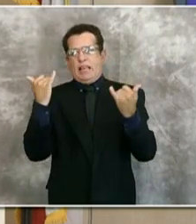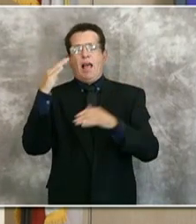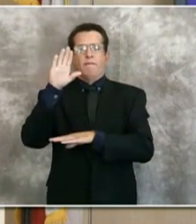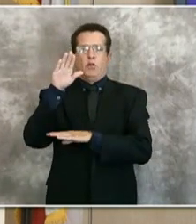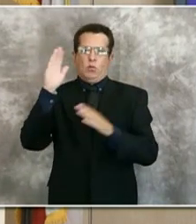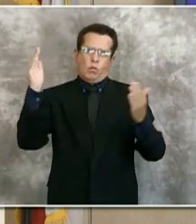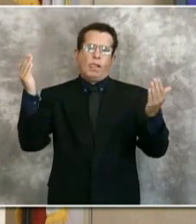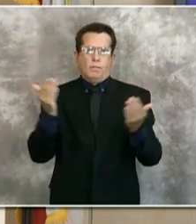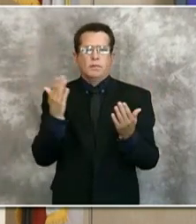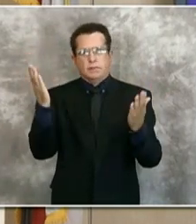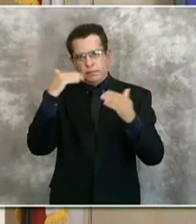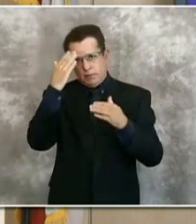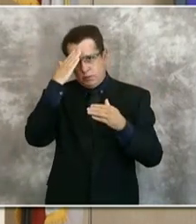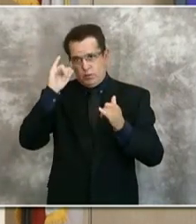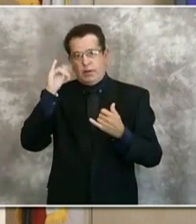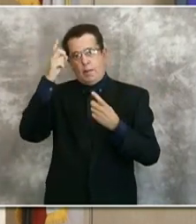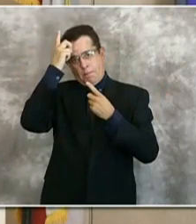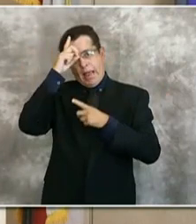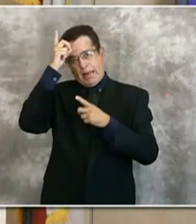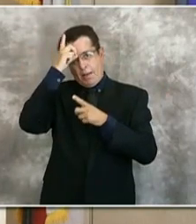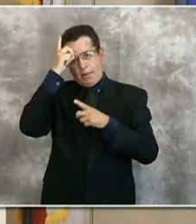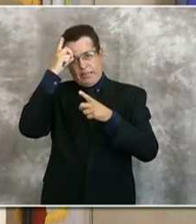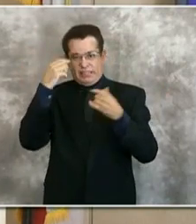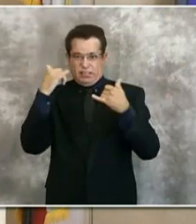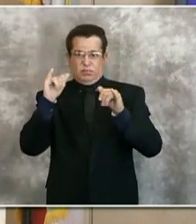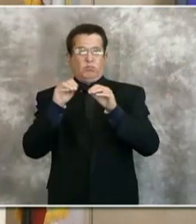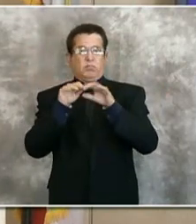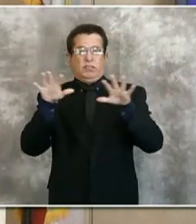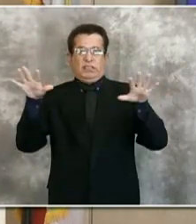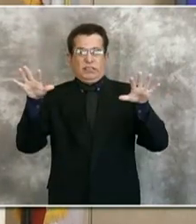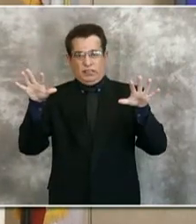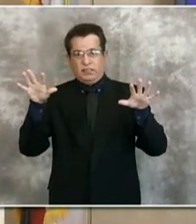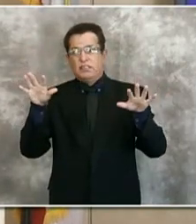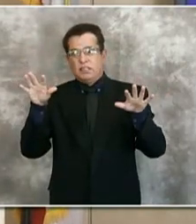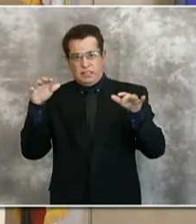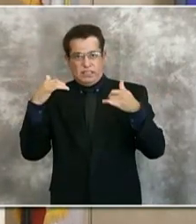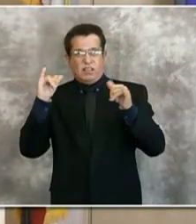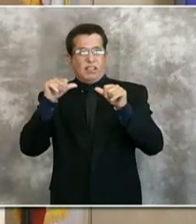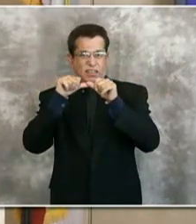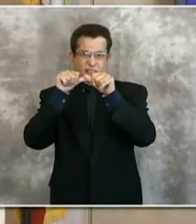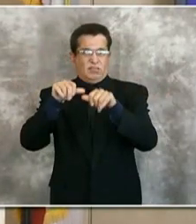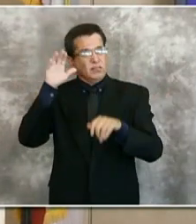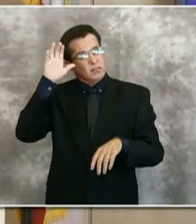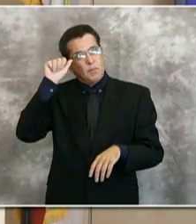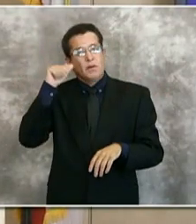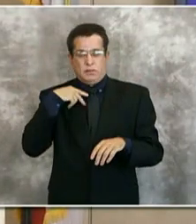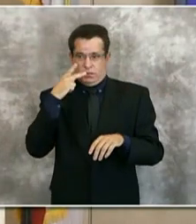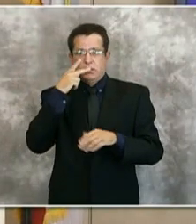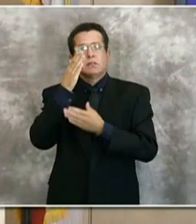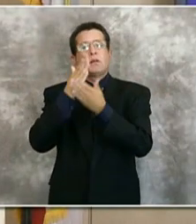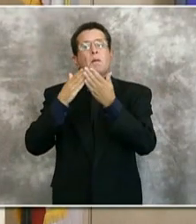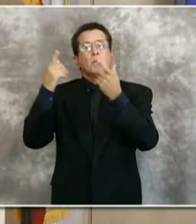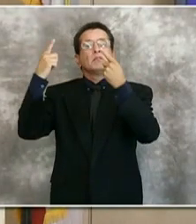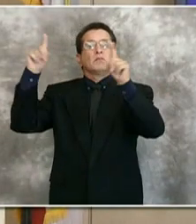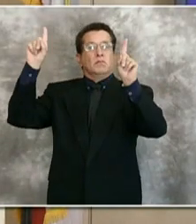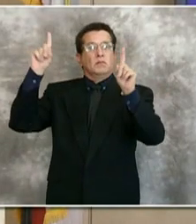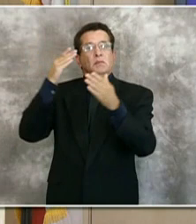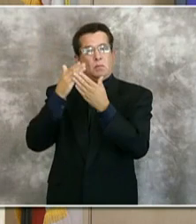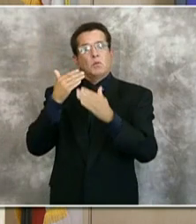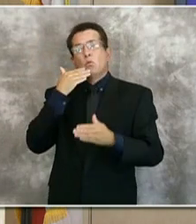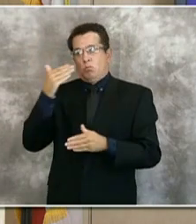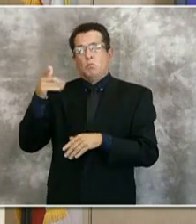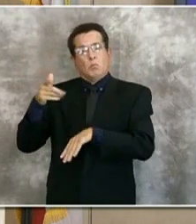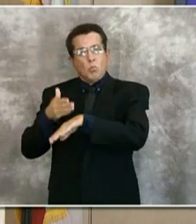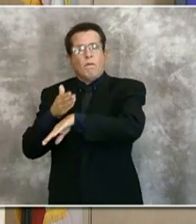As this pandemic has continued, we've seen successes in some areas, and frankly, we've had some challenges in